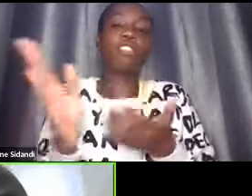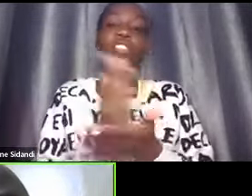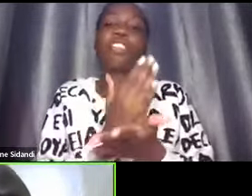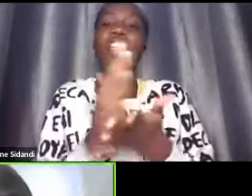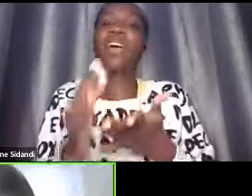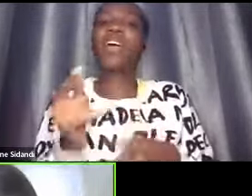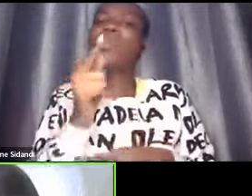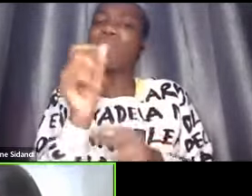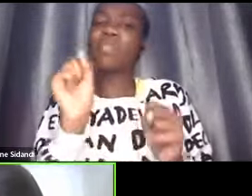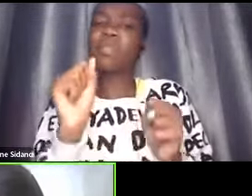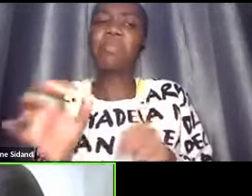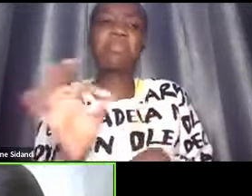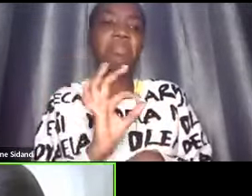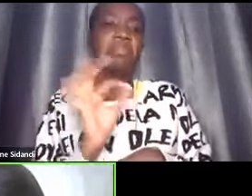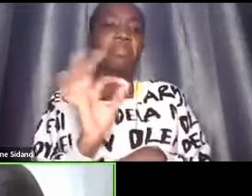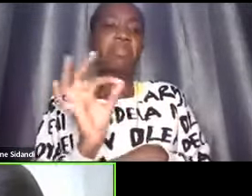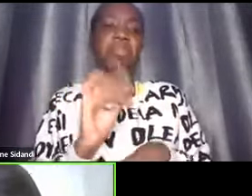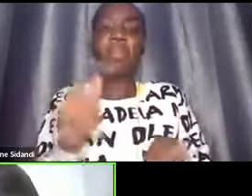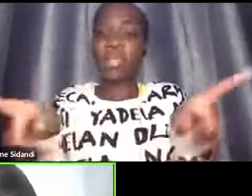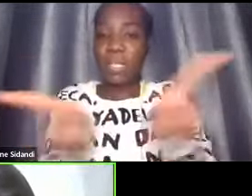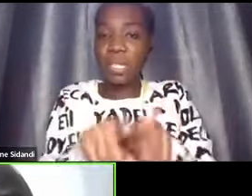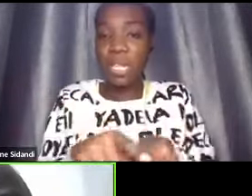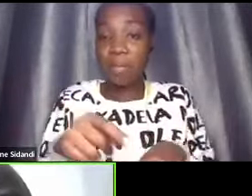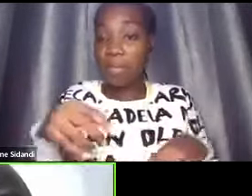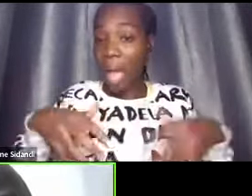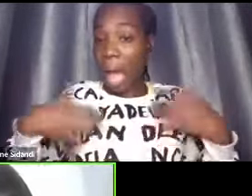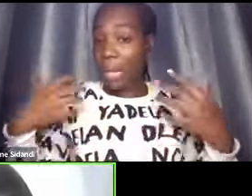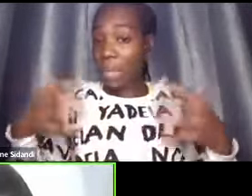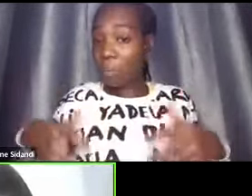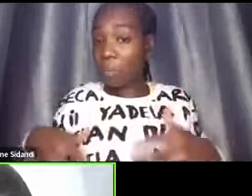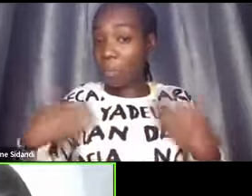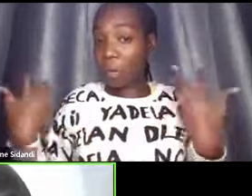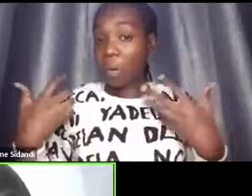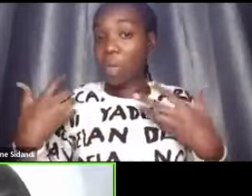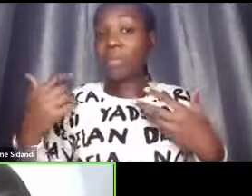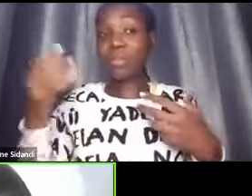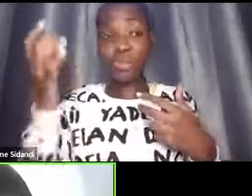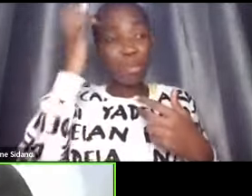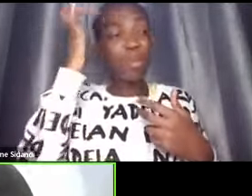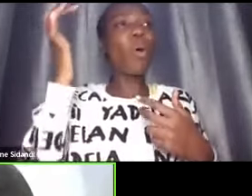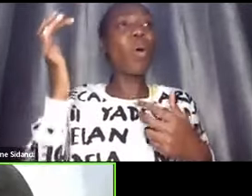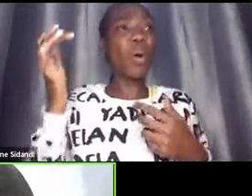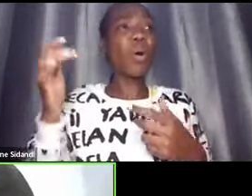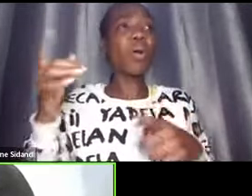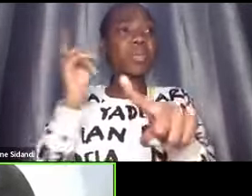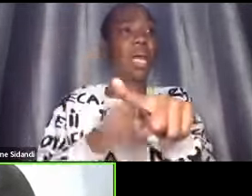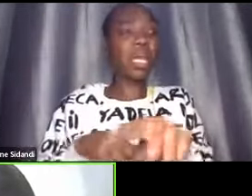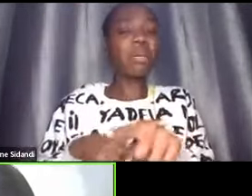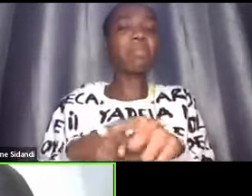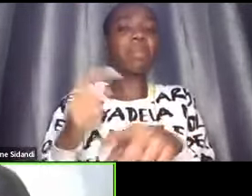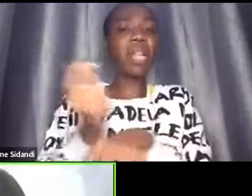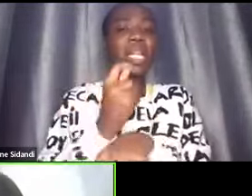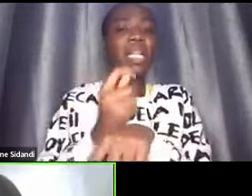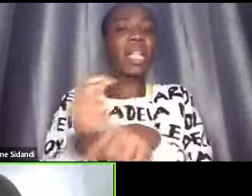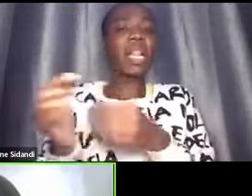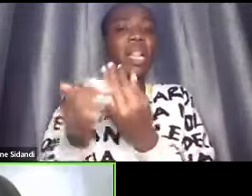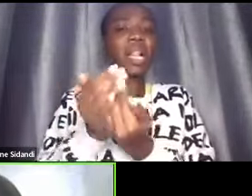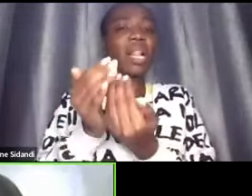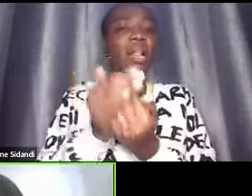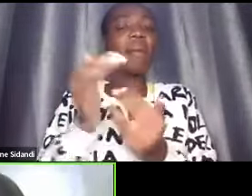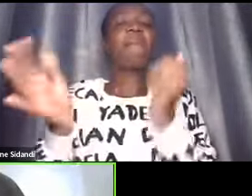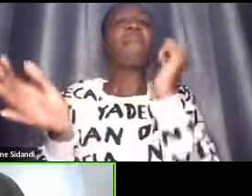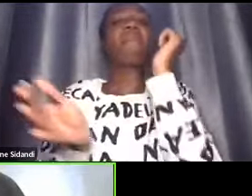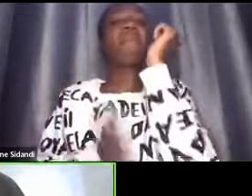that even animals themselves will realize when they have been treated unfairly. When somebody has